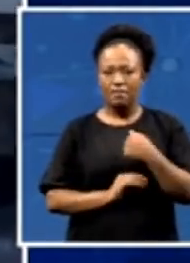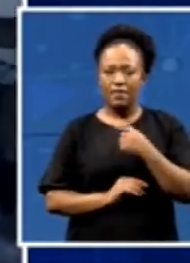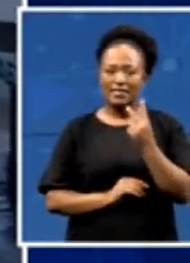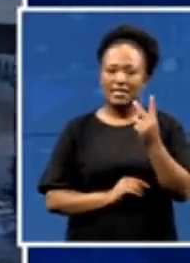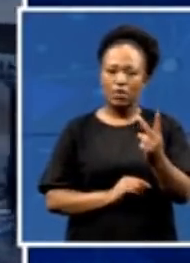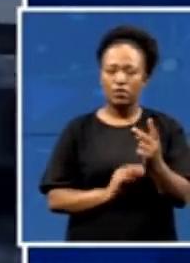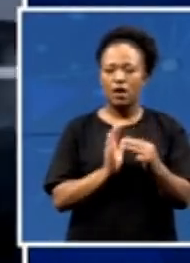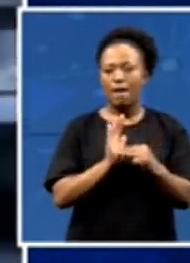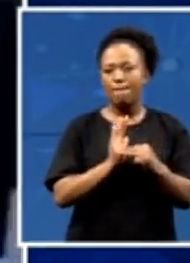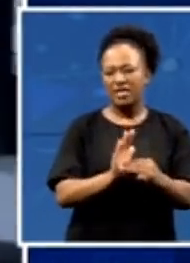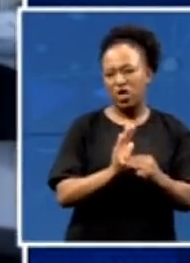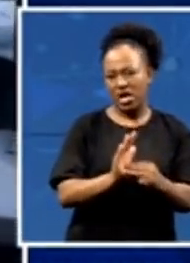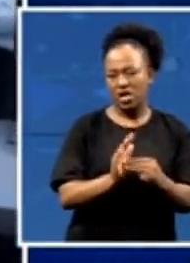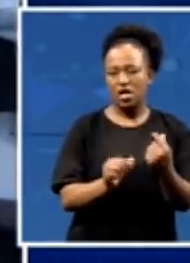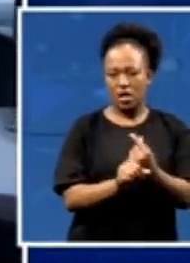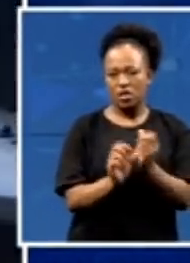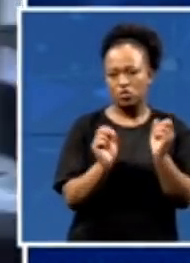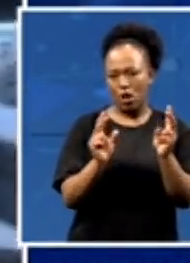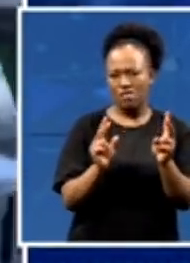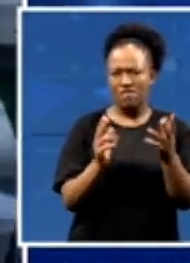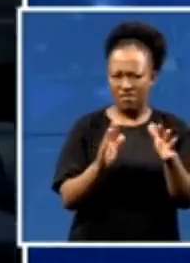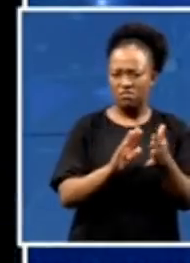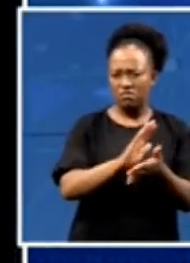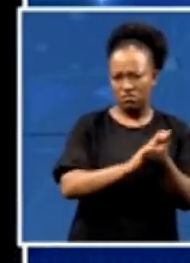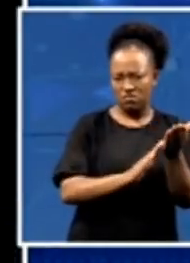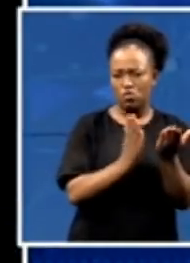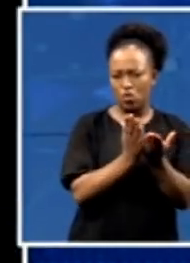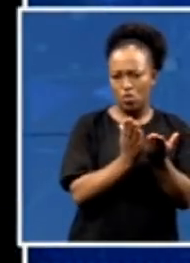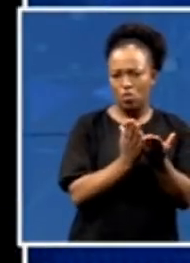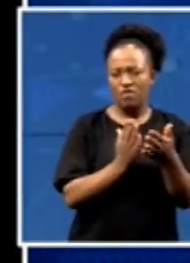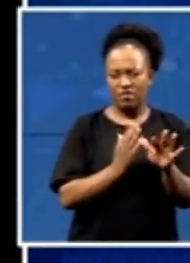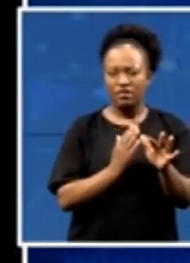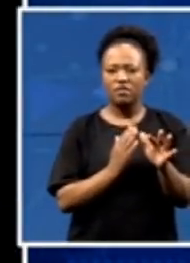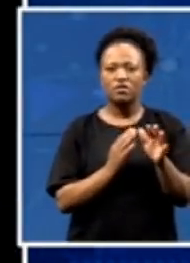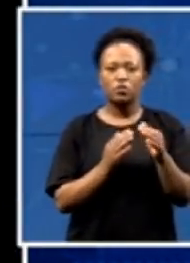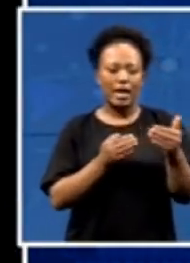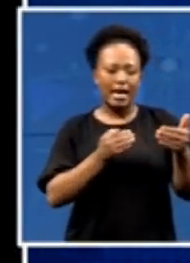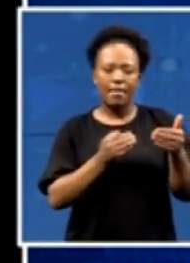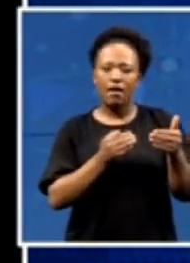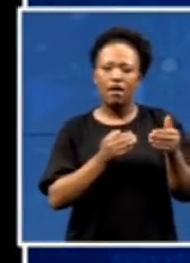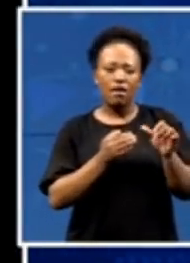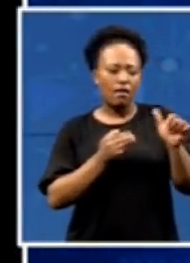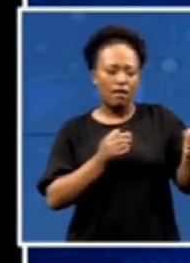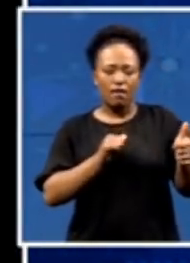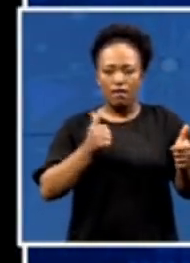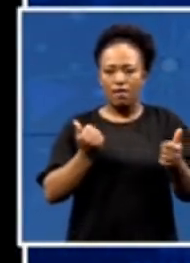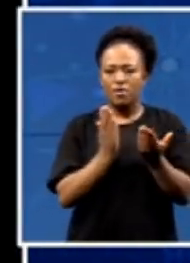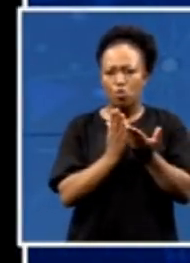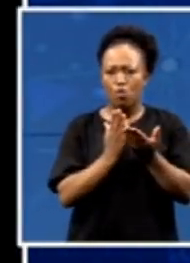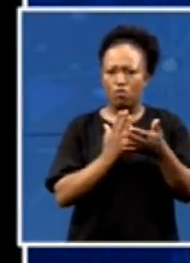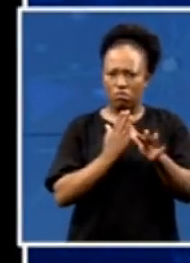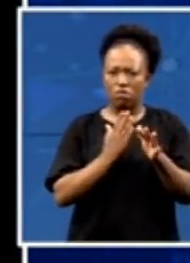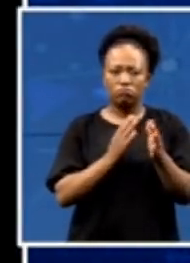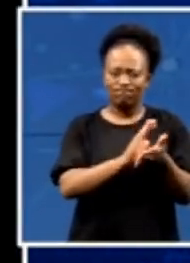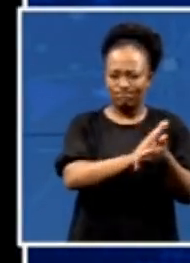school from here to neighboring areas such as Makuta. Those children, I did ask them, they